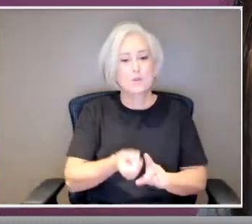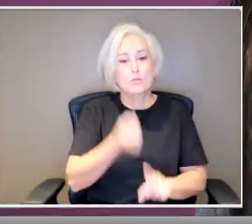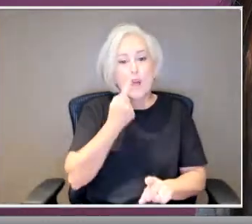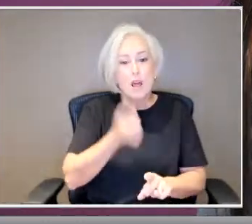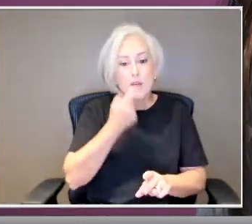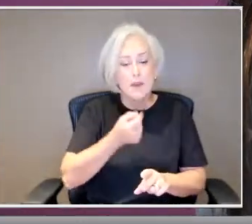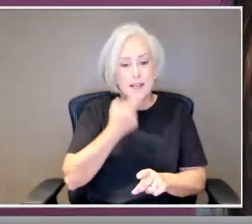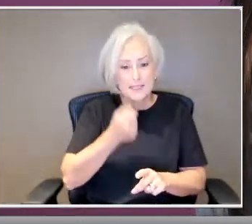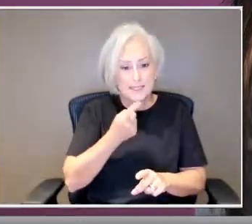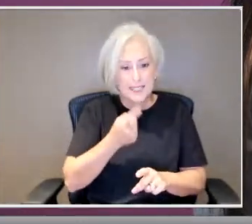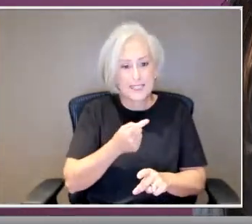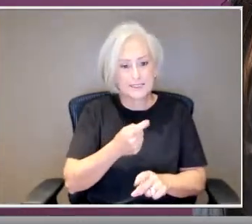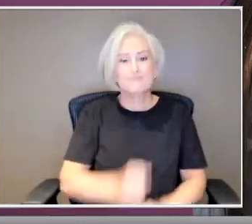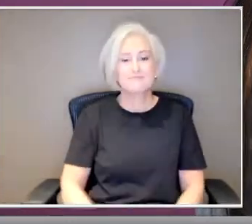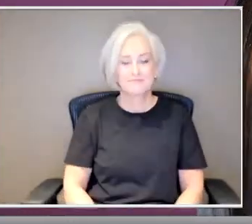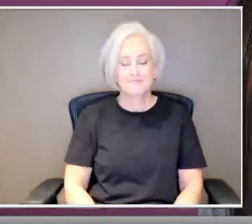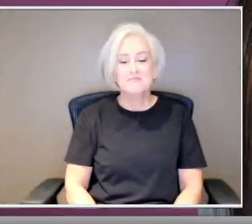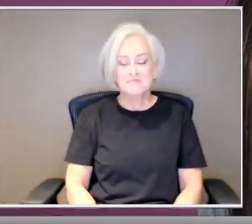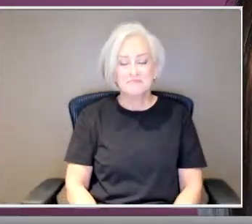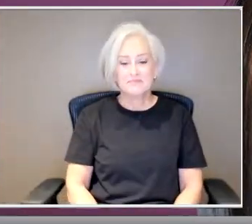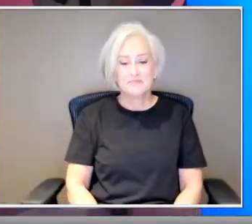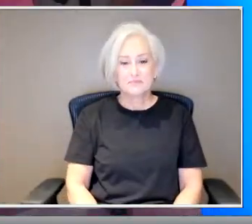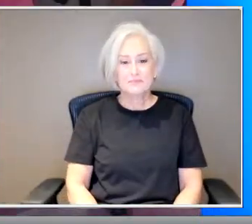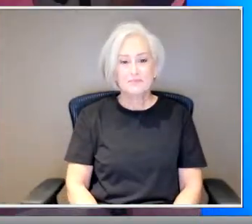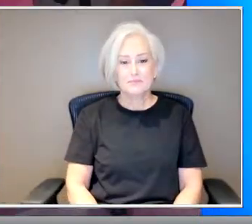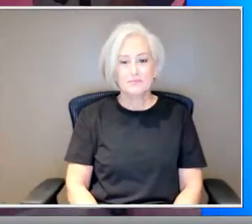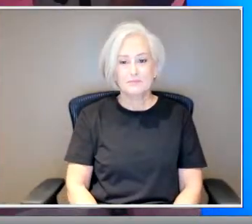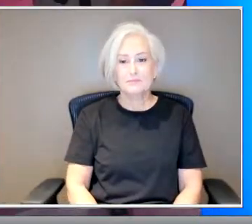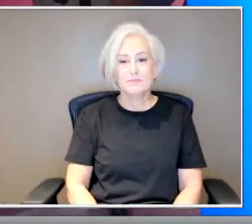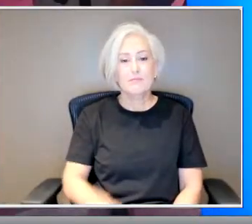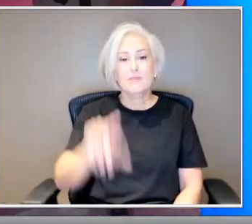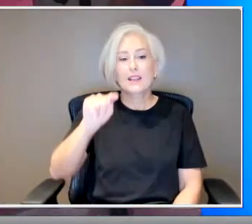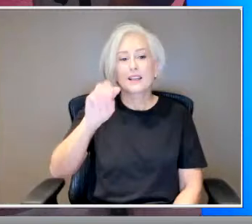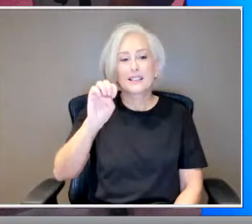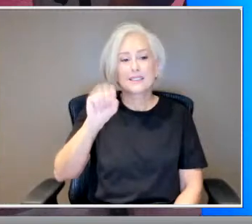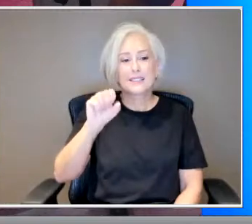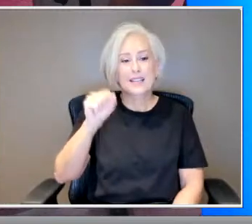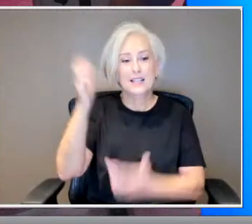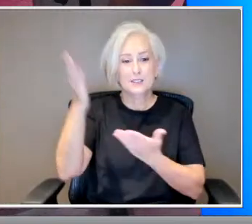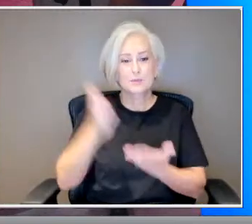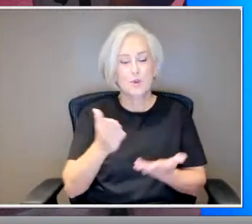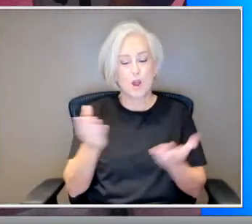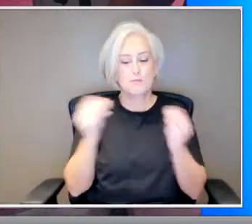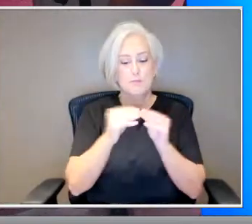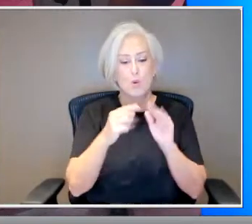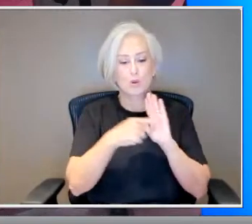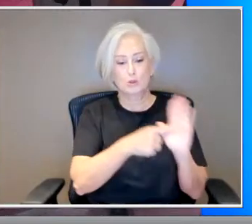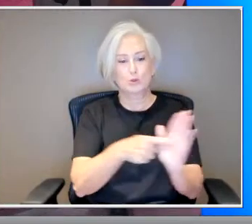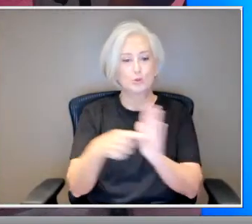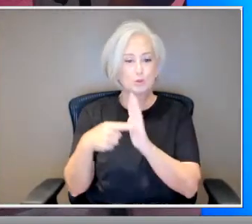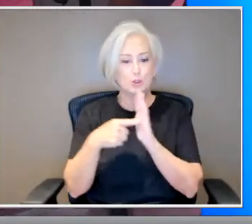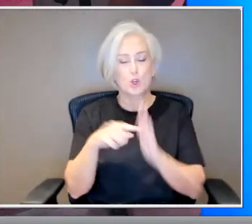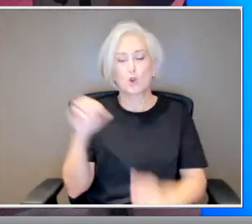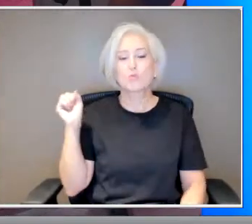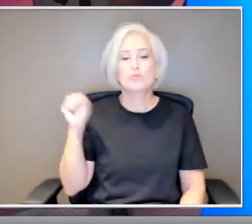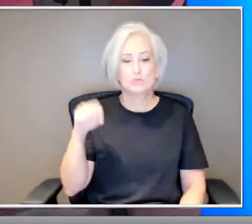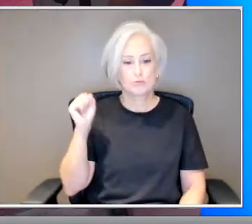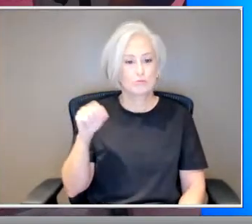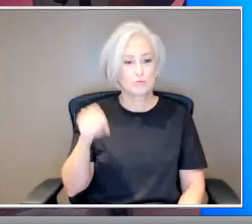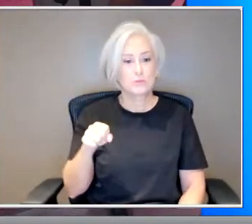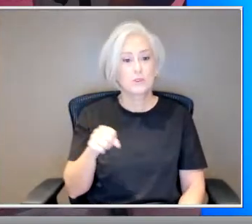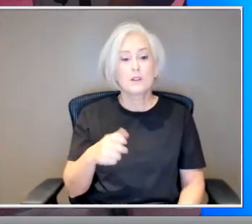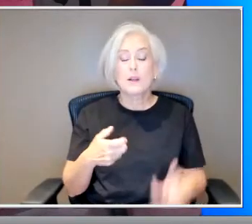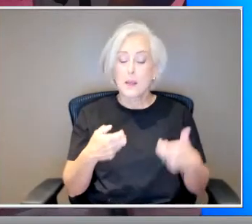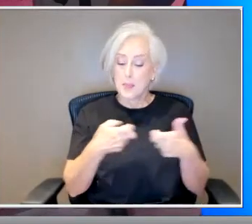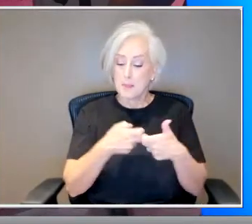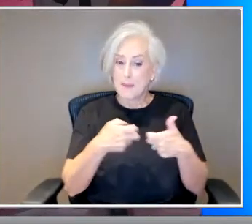to get you through. Yeah, just. And Tess brought more items to show us. So what are the other things? So the here? batteries she's talking about, you do